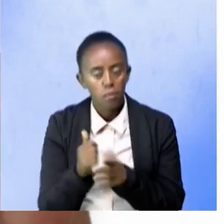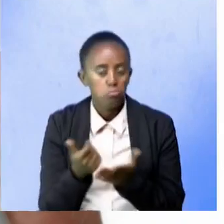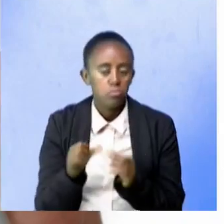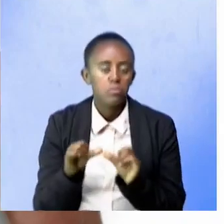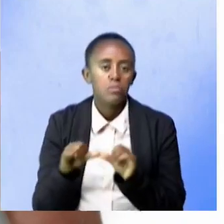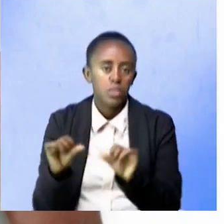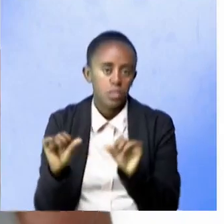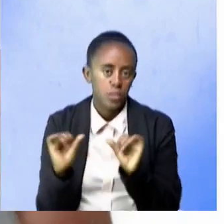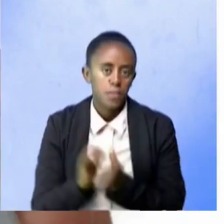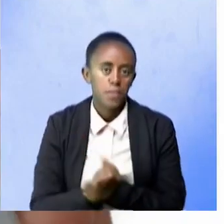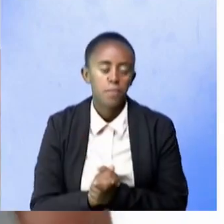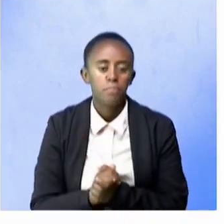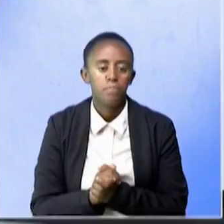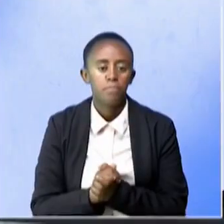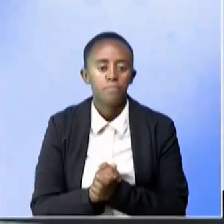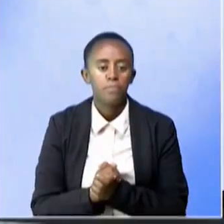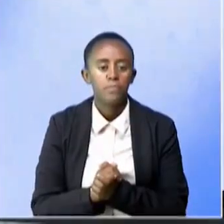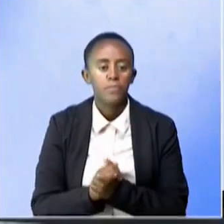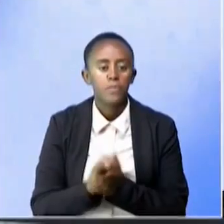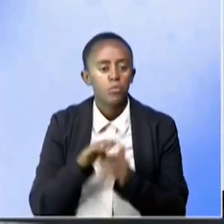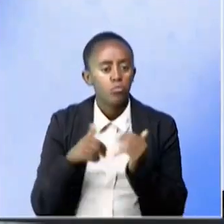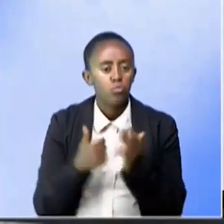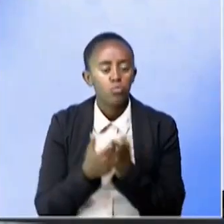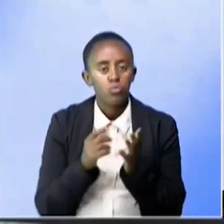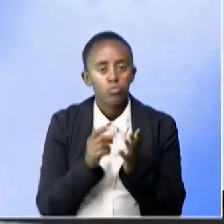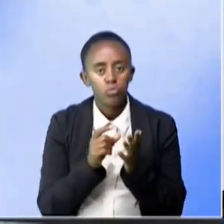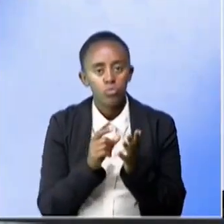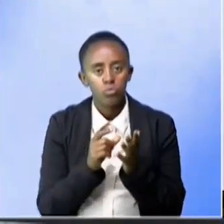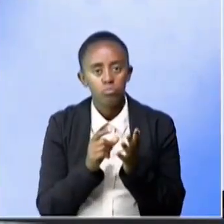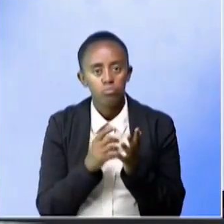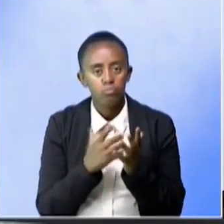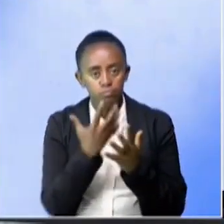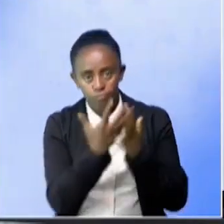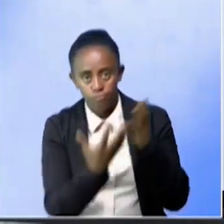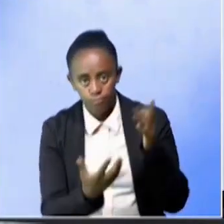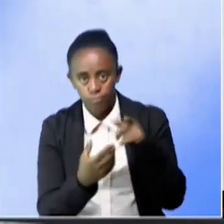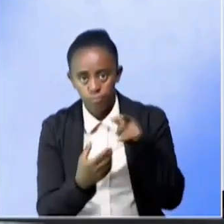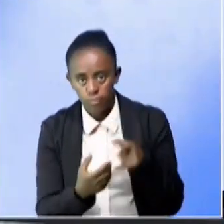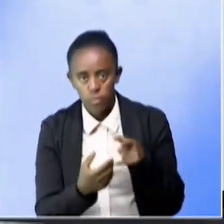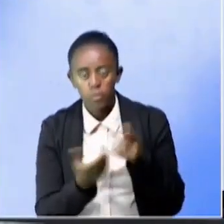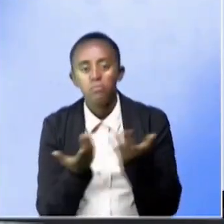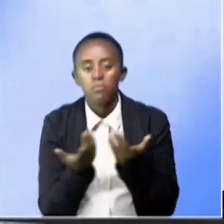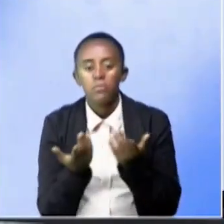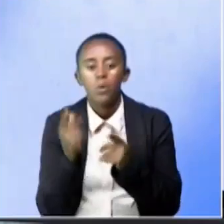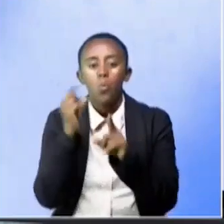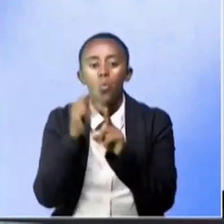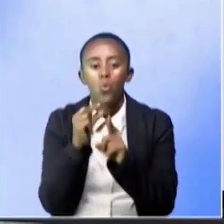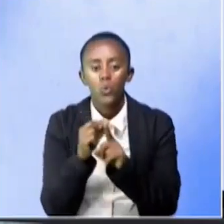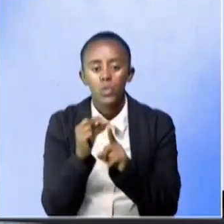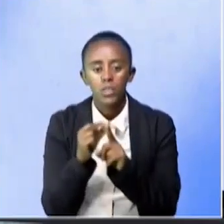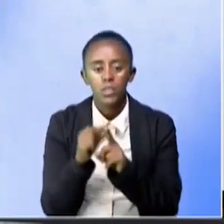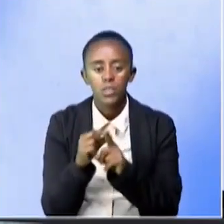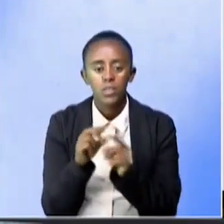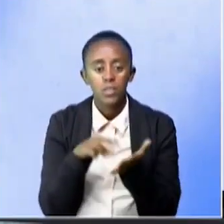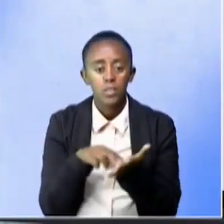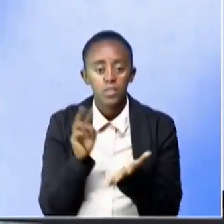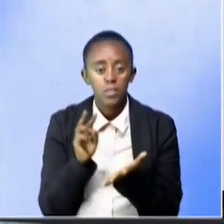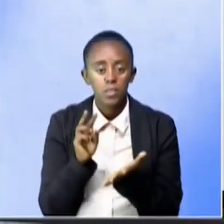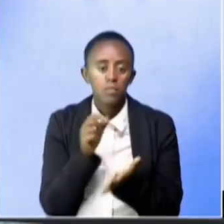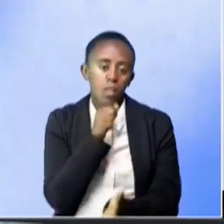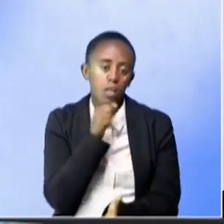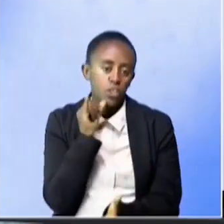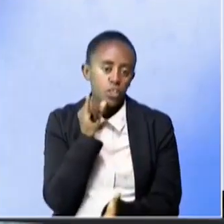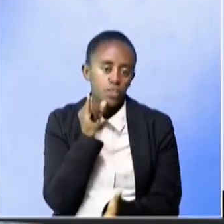Etc. So these are all different kinds of words where they stand for